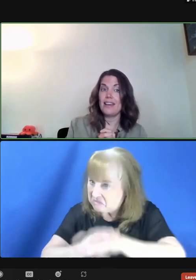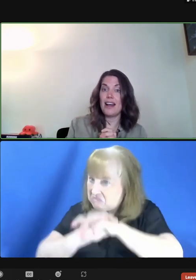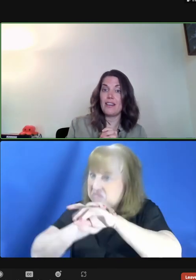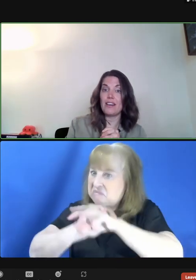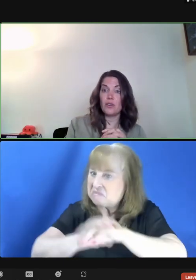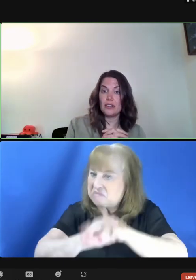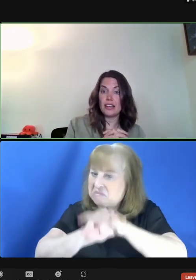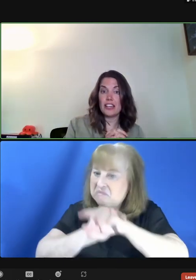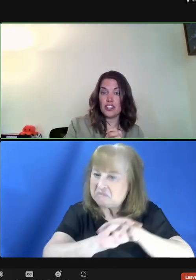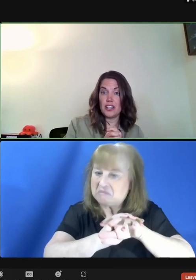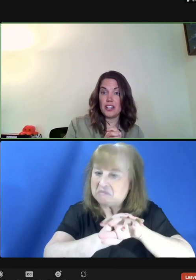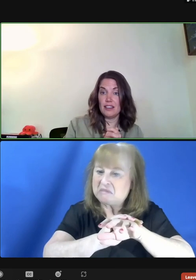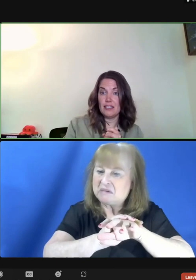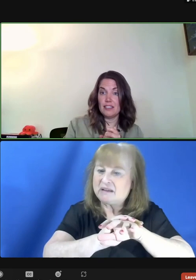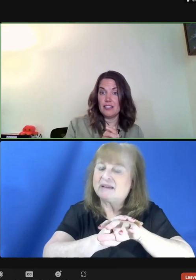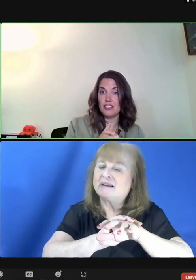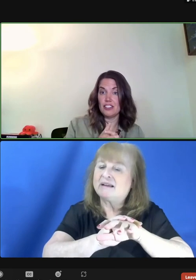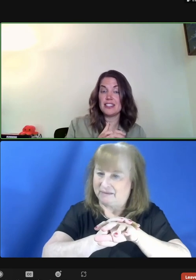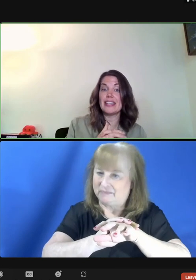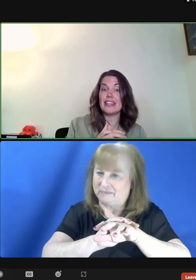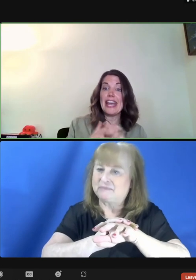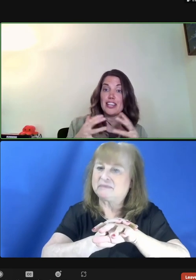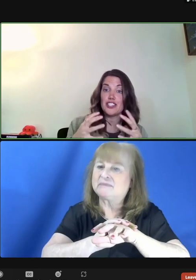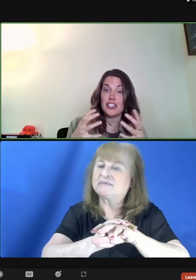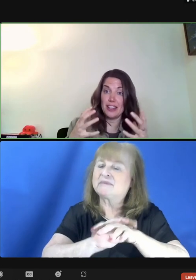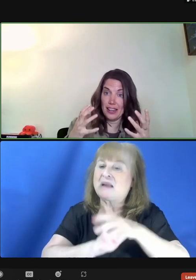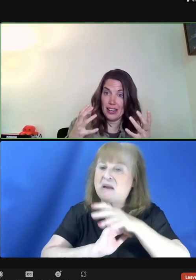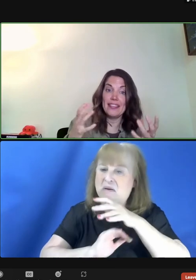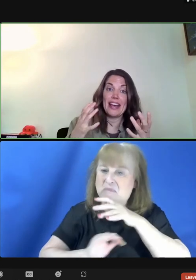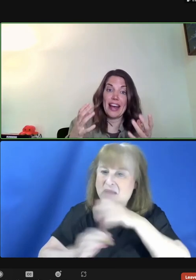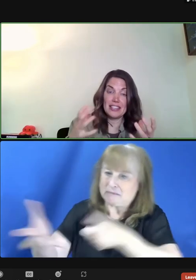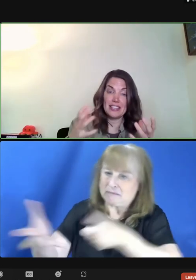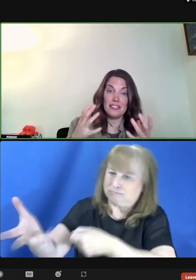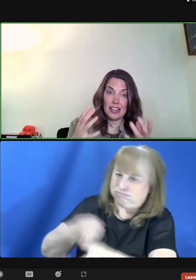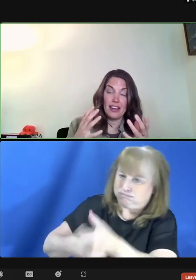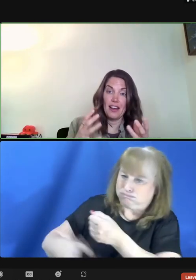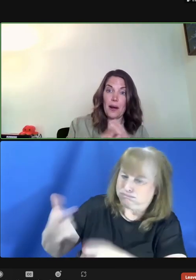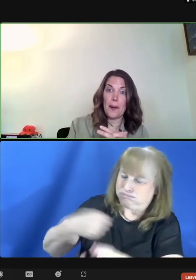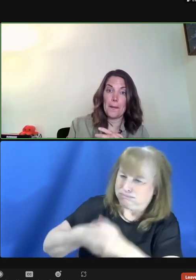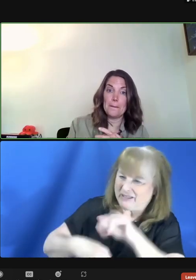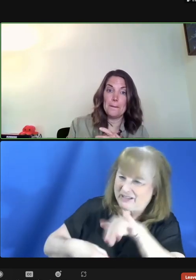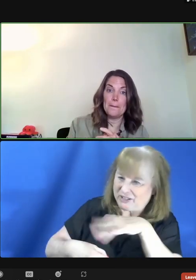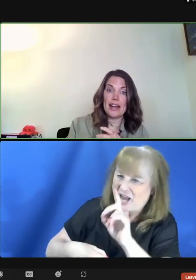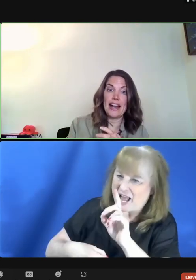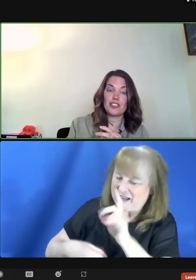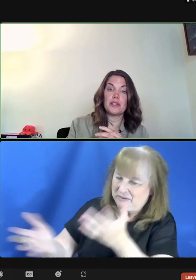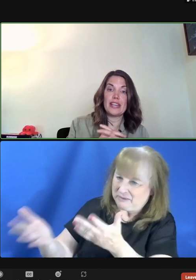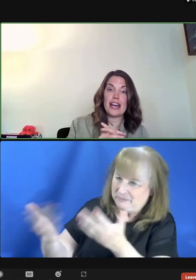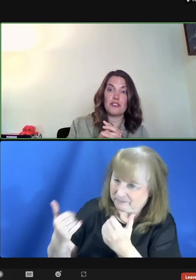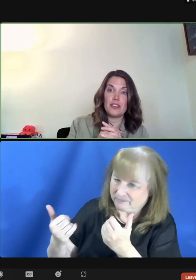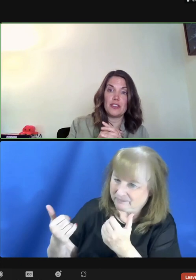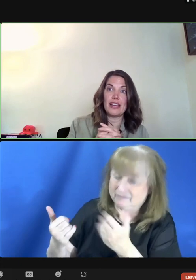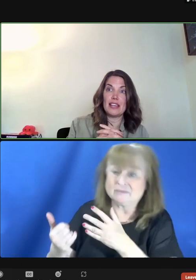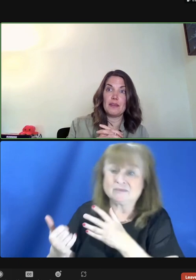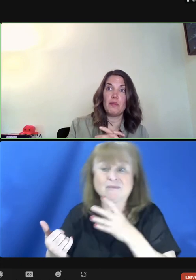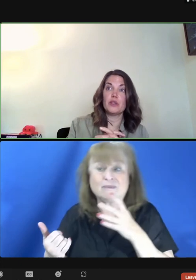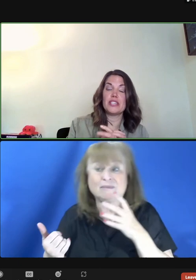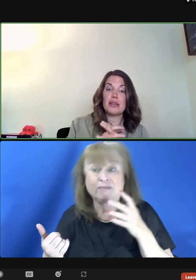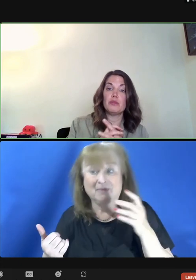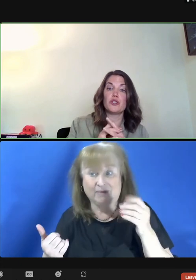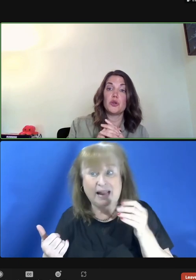hand, now not only is she's engaged in the activity, but actually after